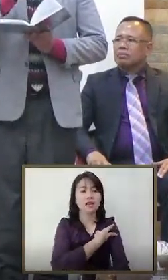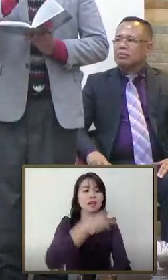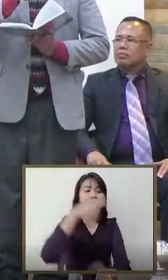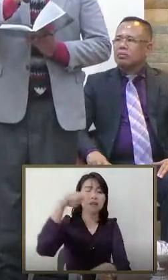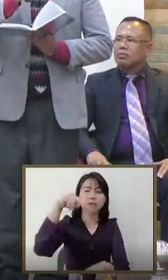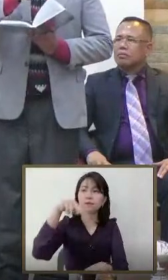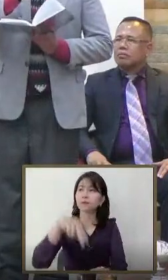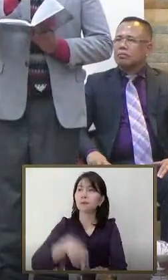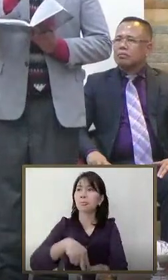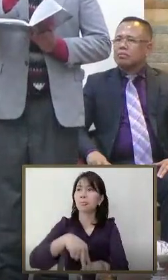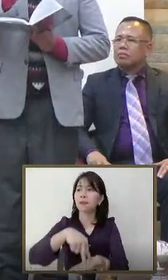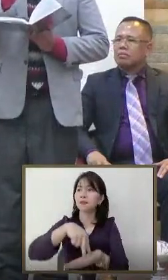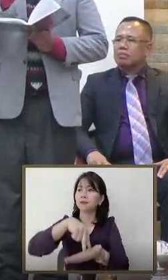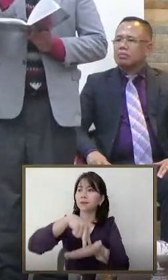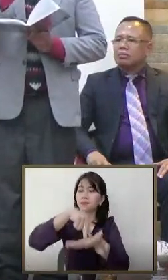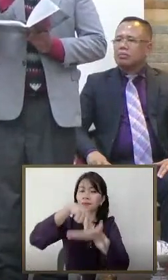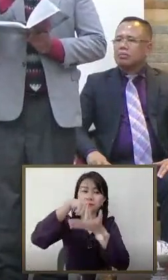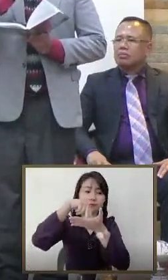will